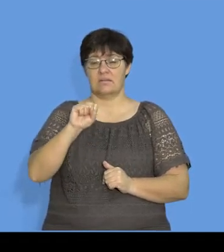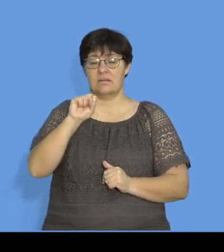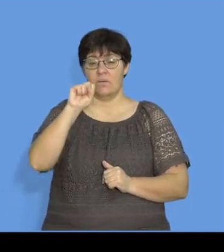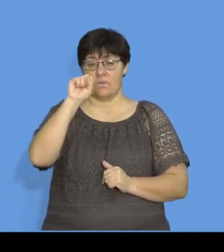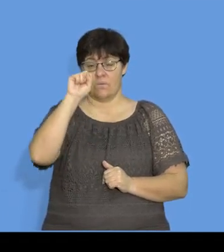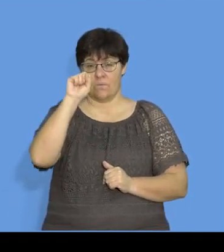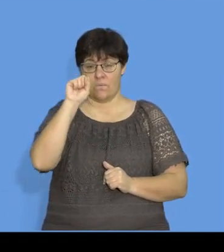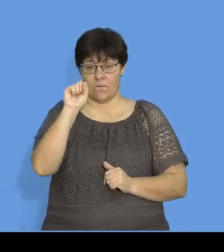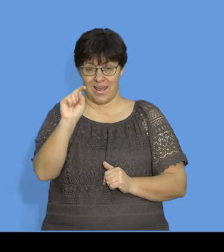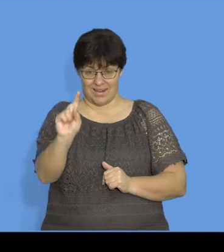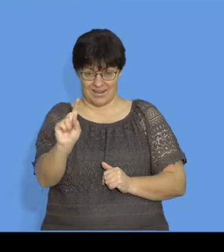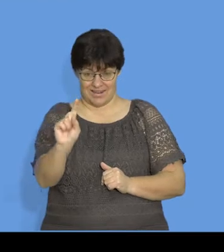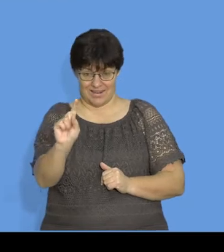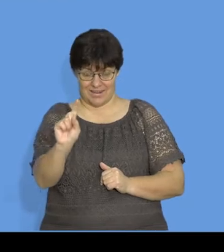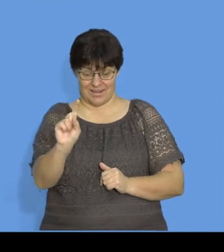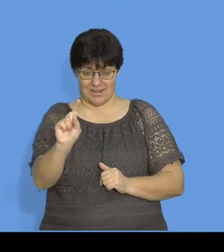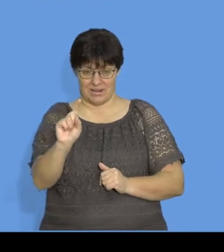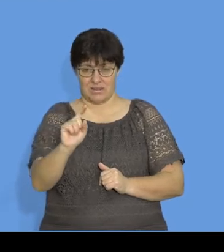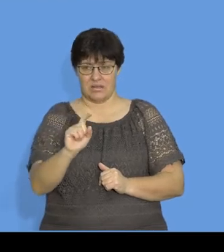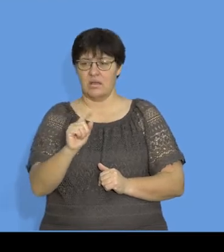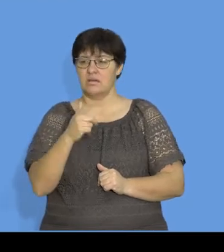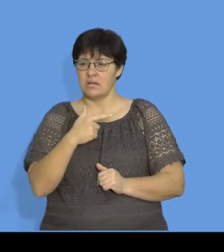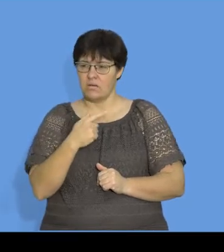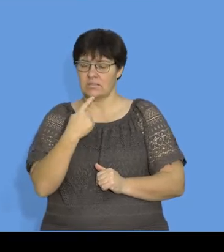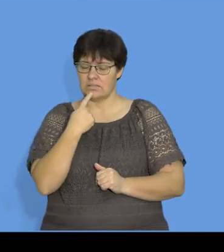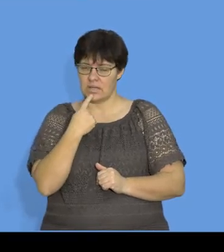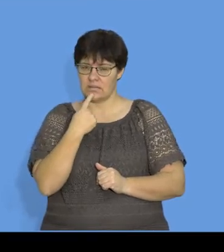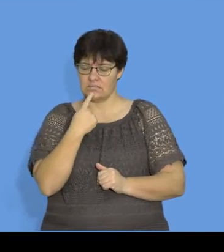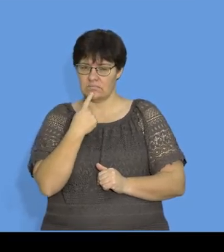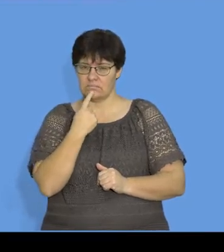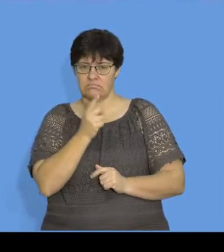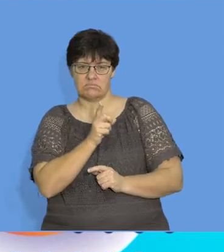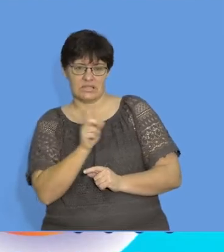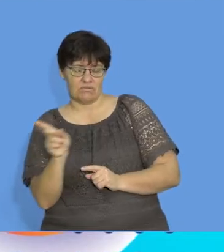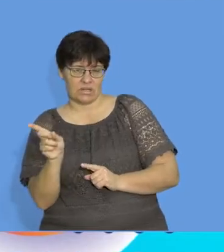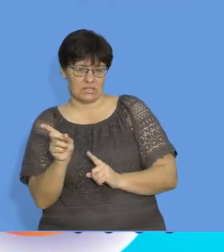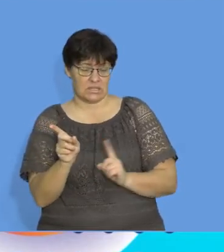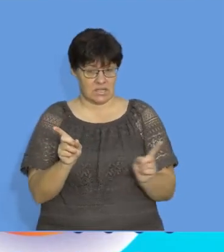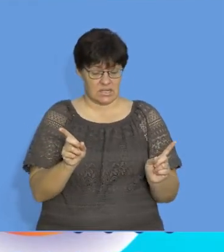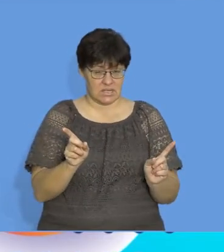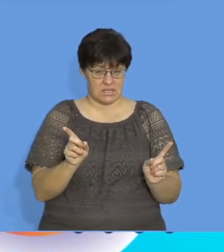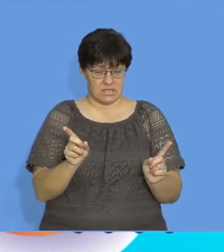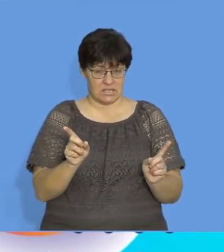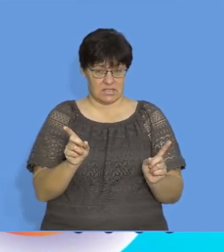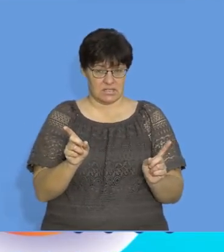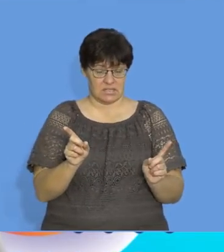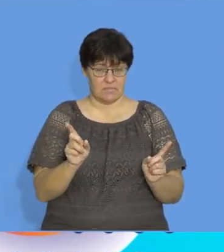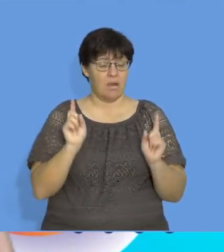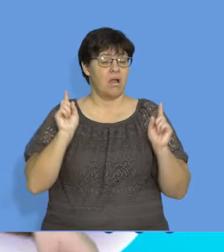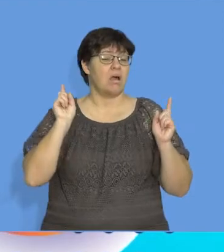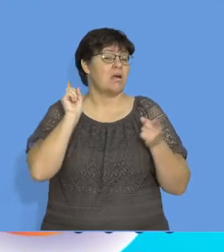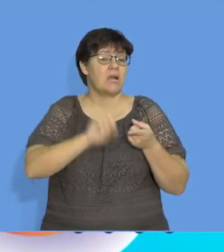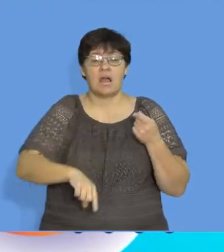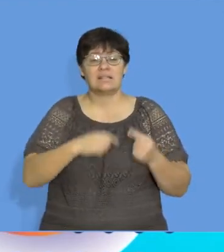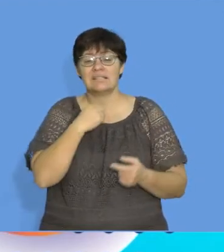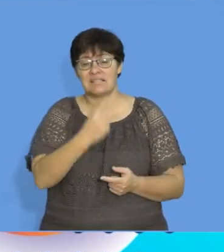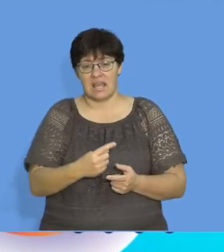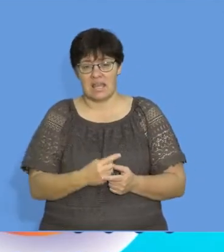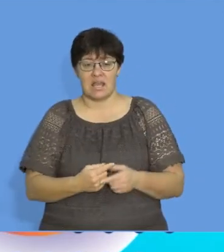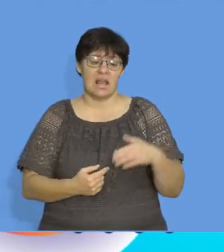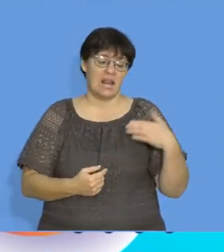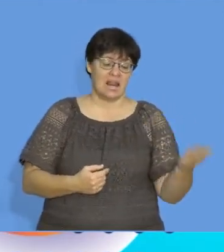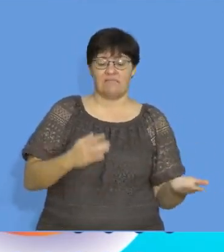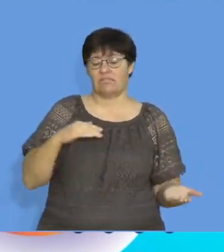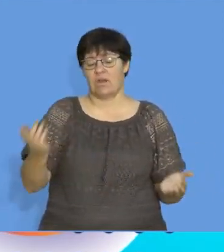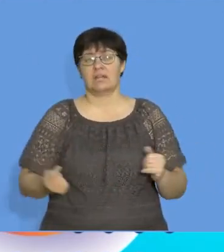second. Now we've got to talk about direction. I can't say left,